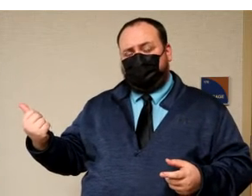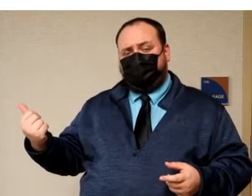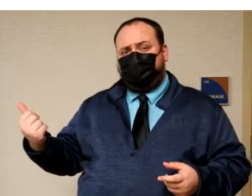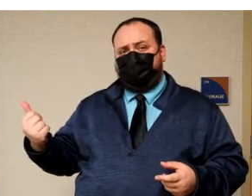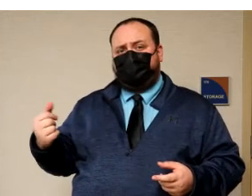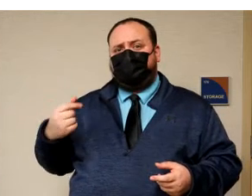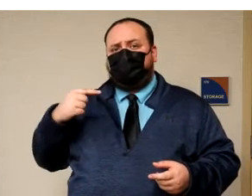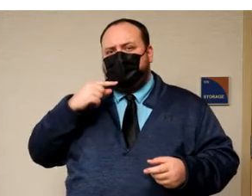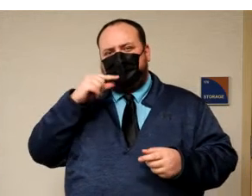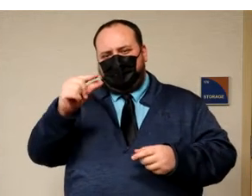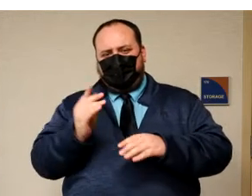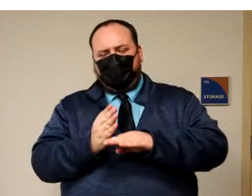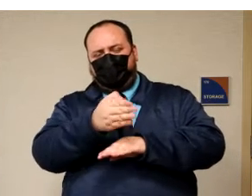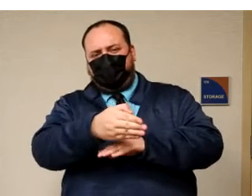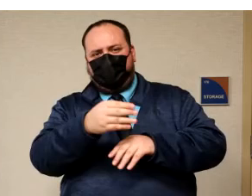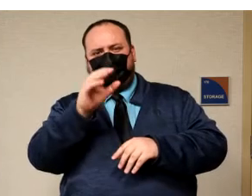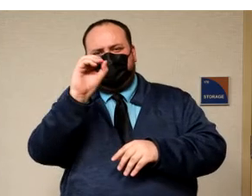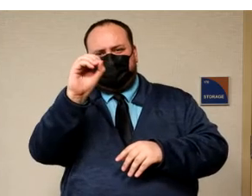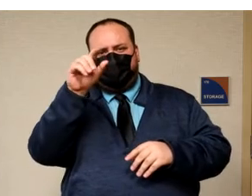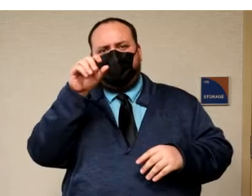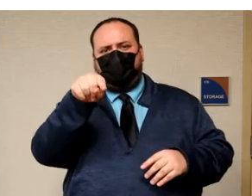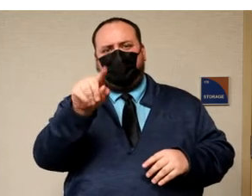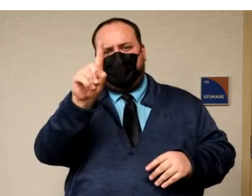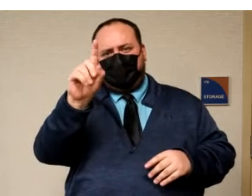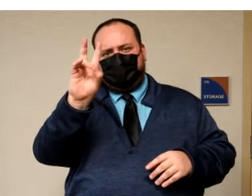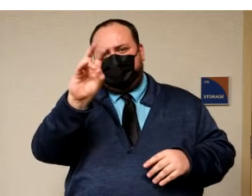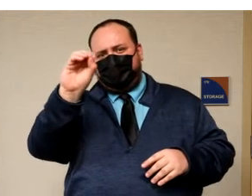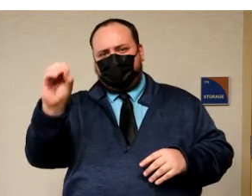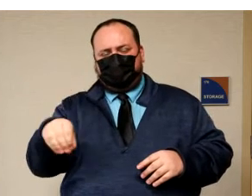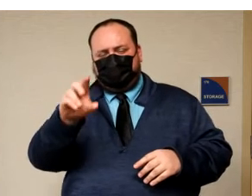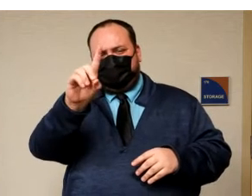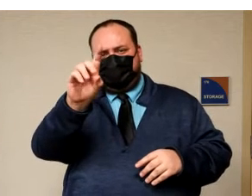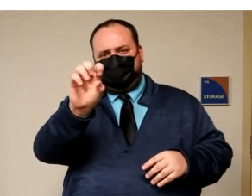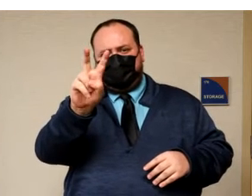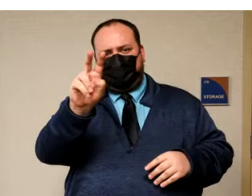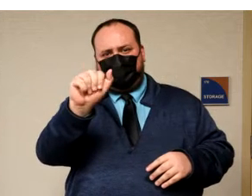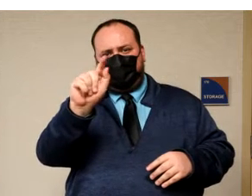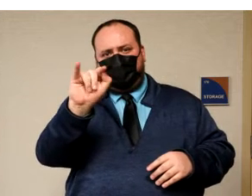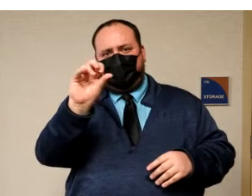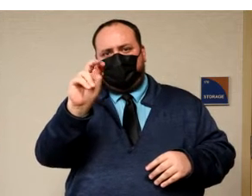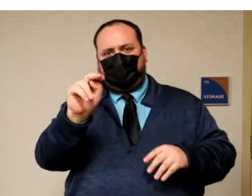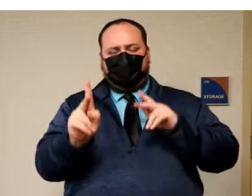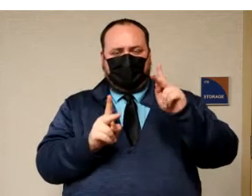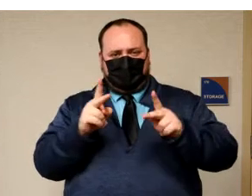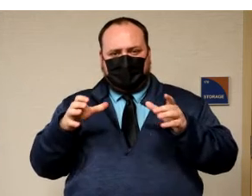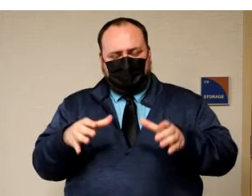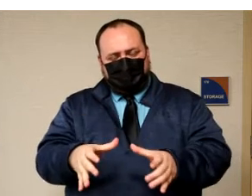one comes over 0.17% deviation, population deviation,